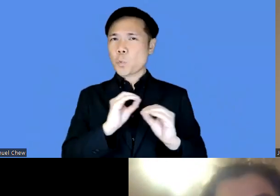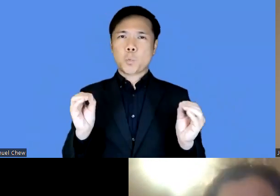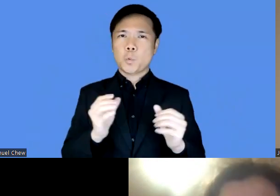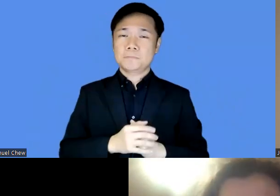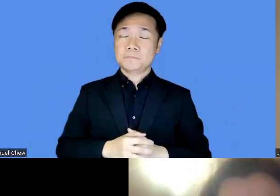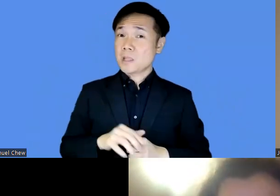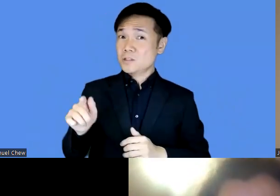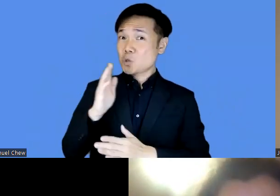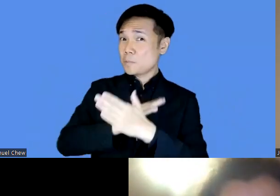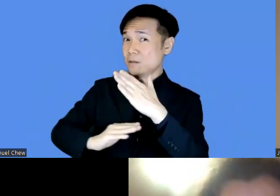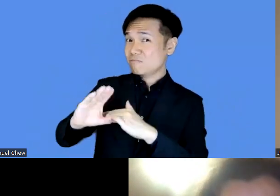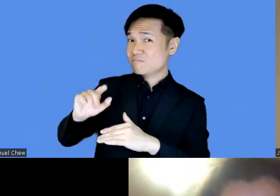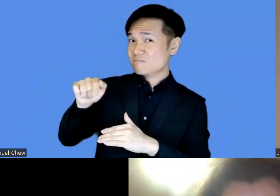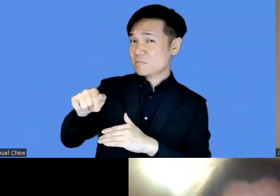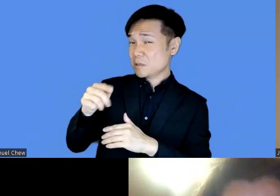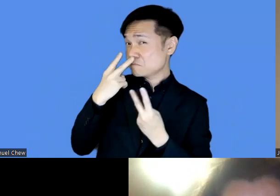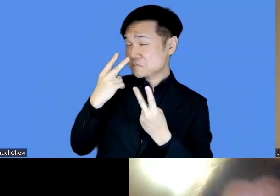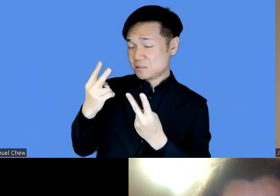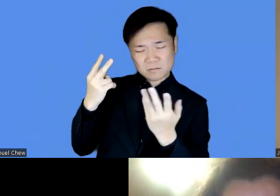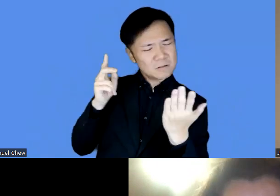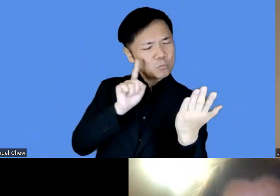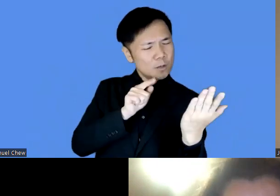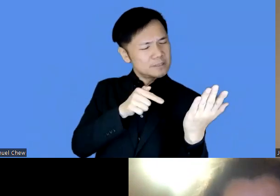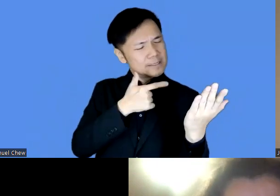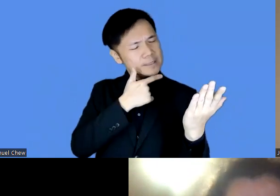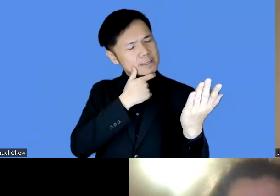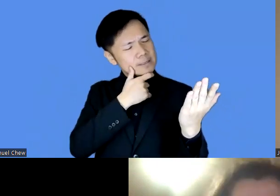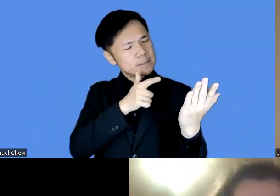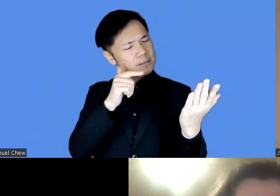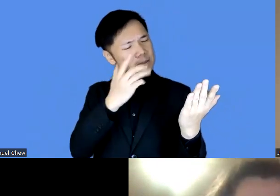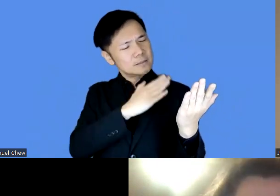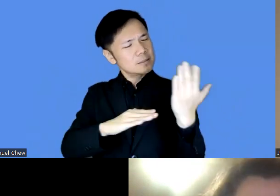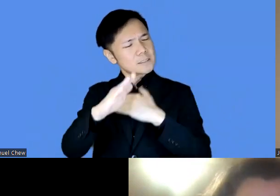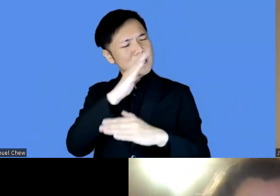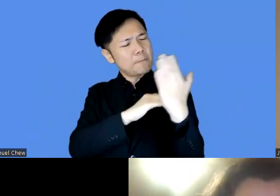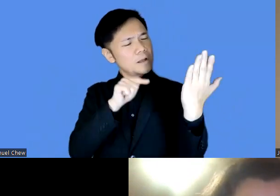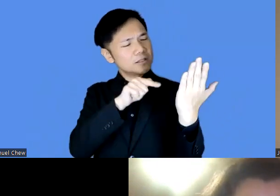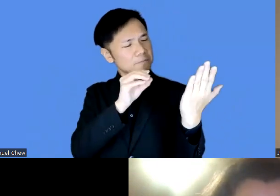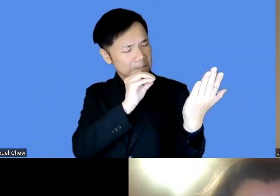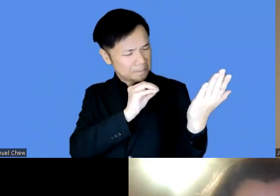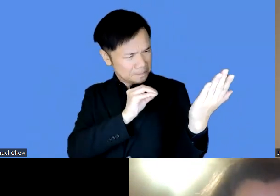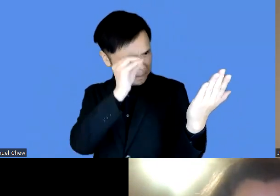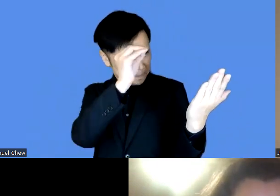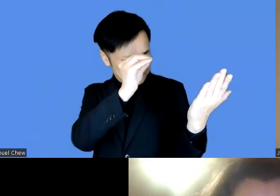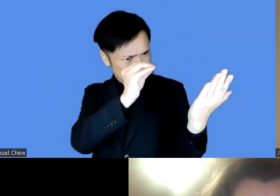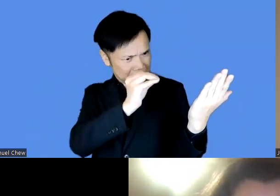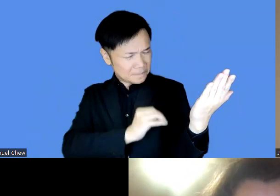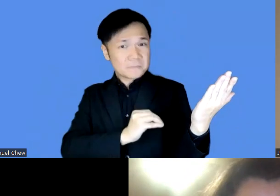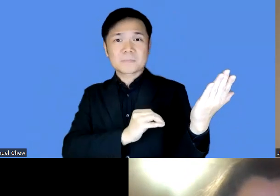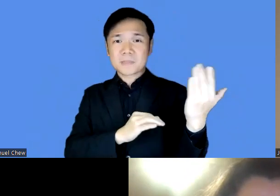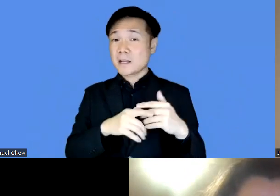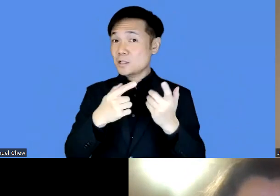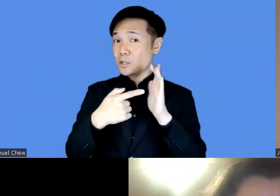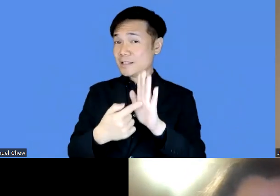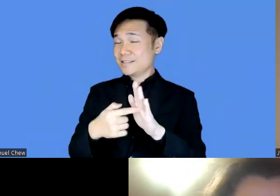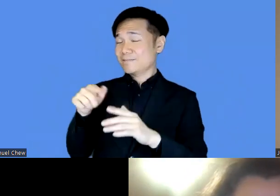invisible in human rights and development policy debates. The Disability Data Initiative, or DDI, aims